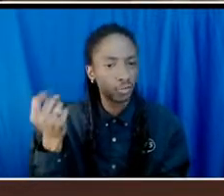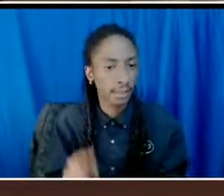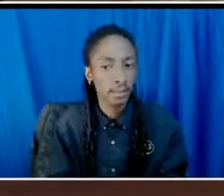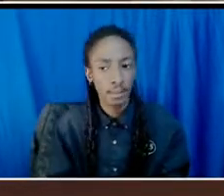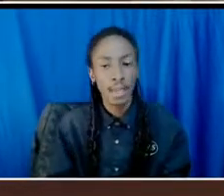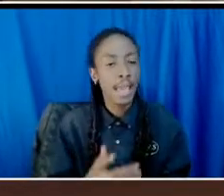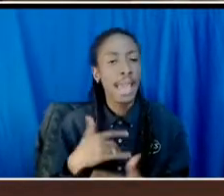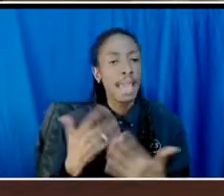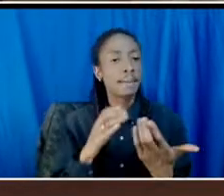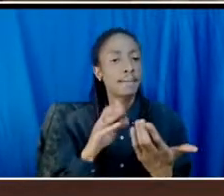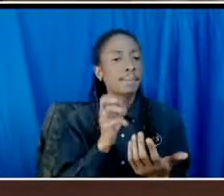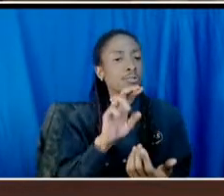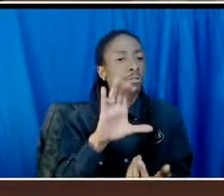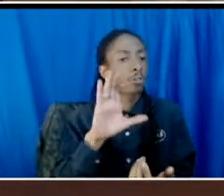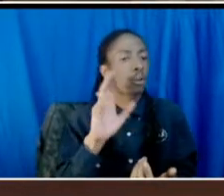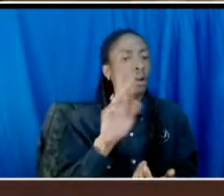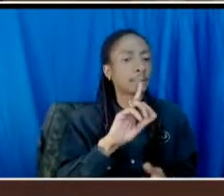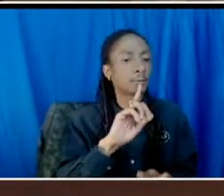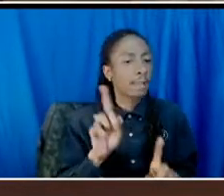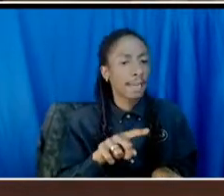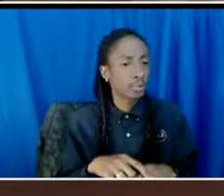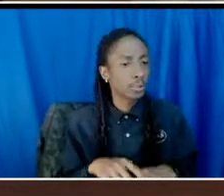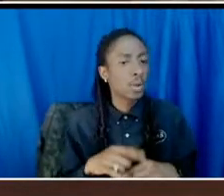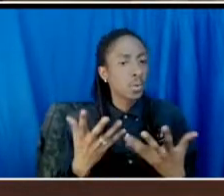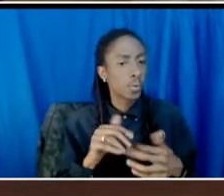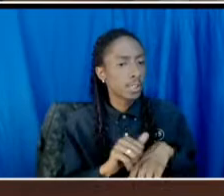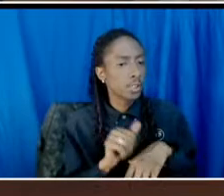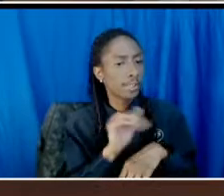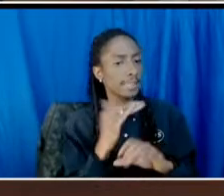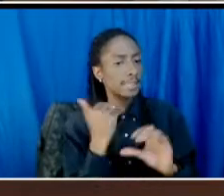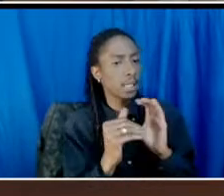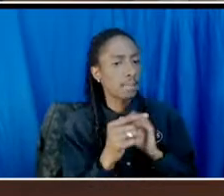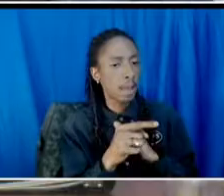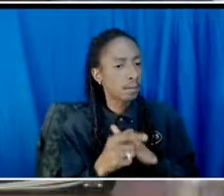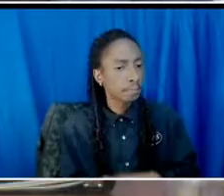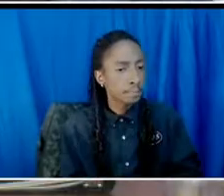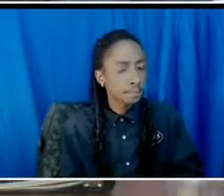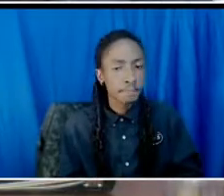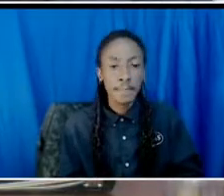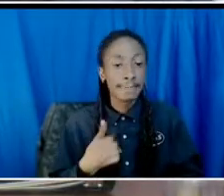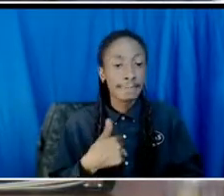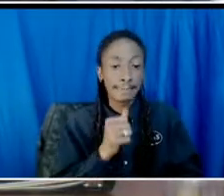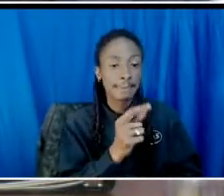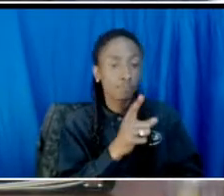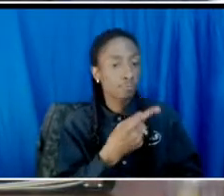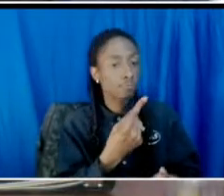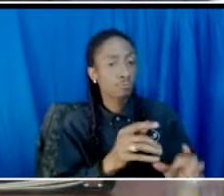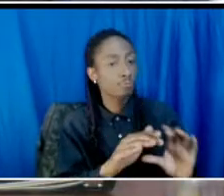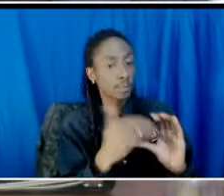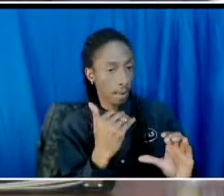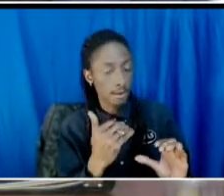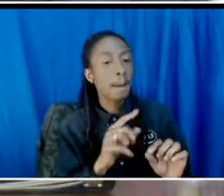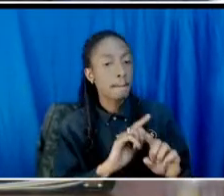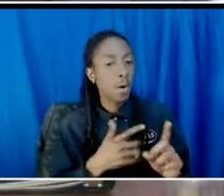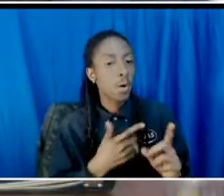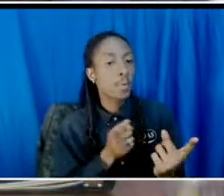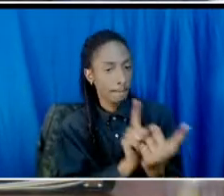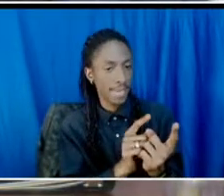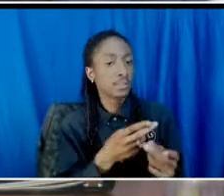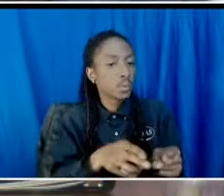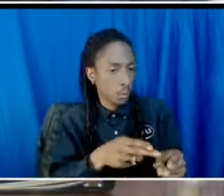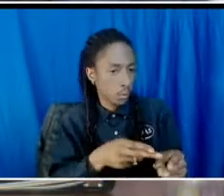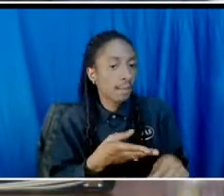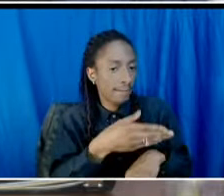Clark's reaction when you sent this email to him? He didn't respond directly to the email, but we met shortly after that. After I sent